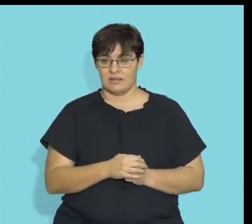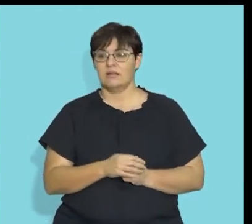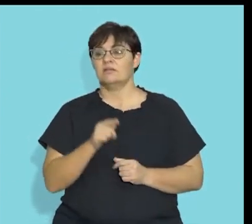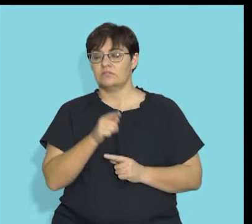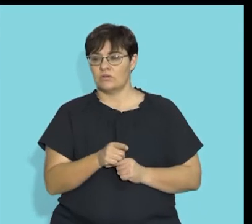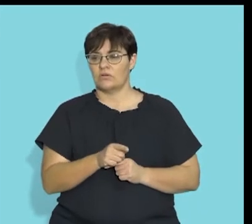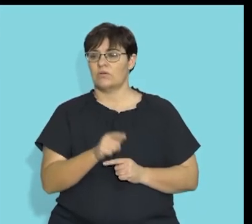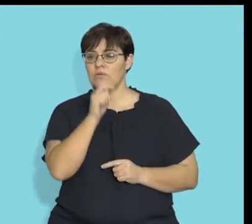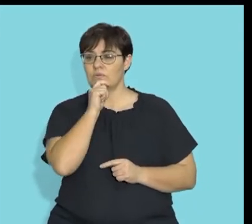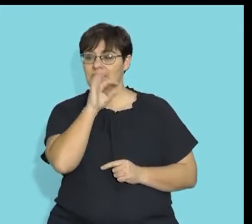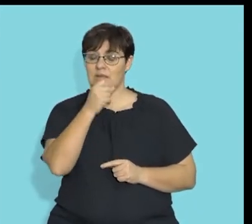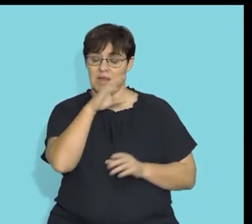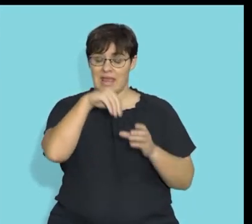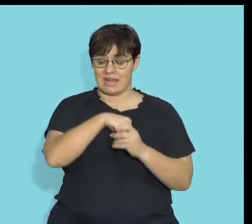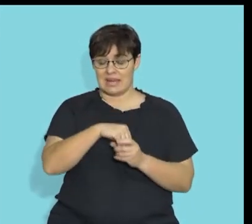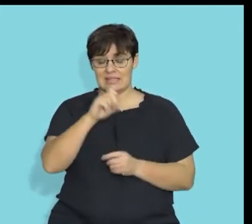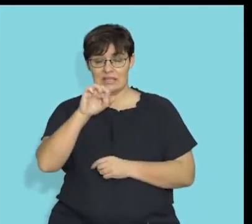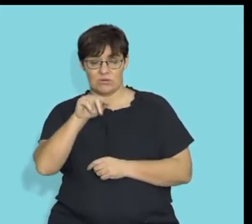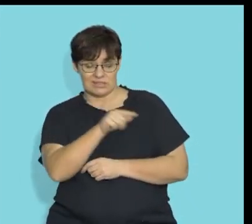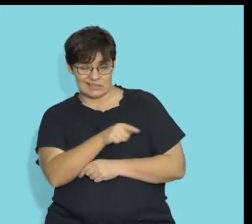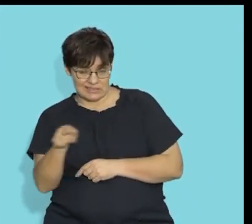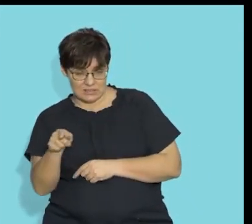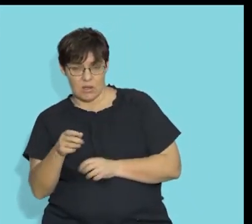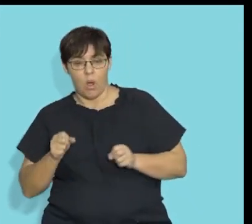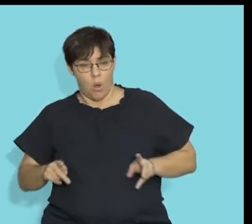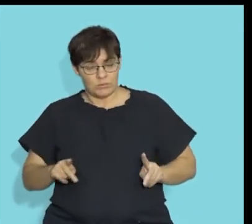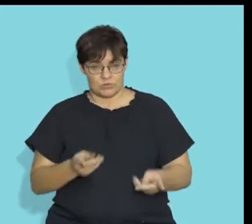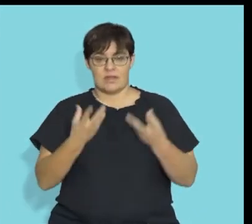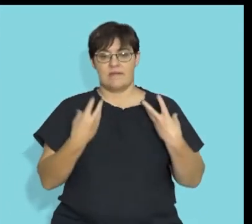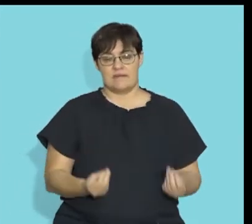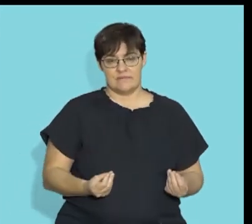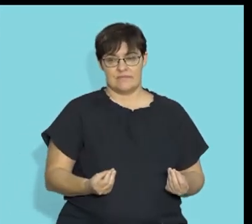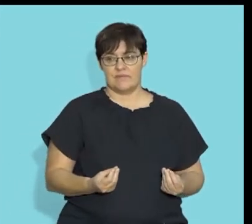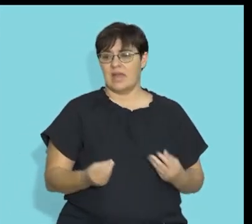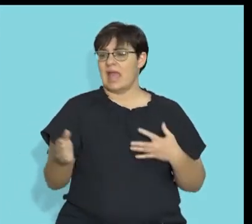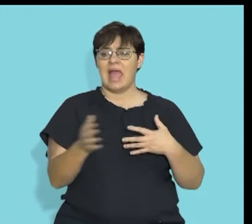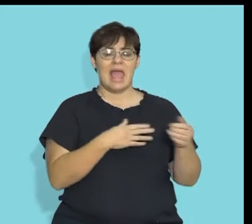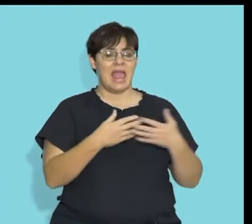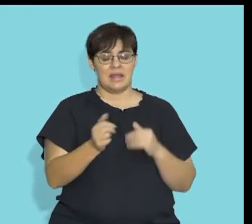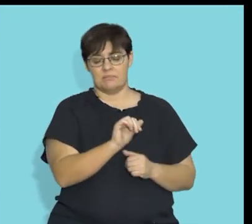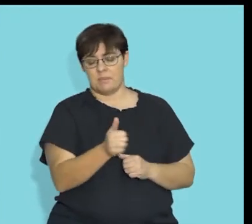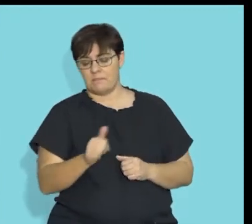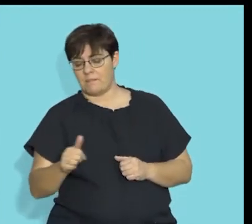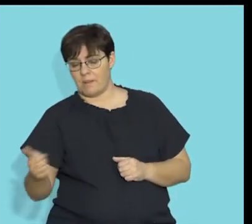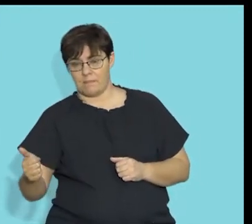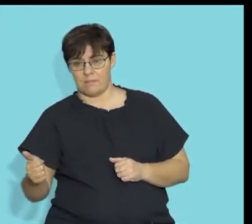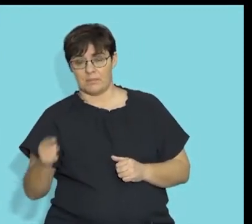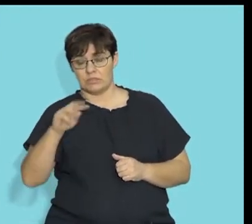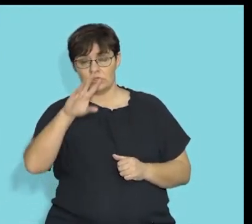use of sigma in series gives us the opportunity to add any consecutive